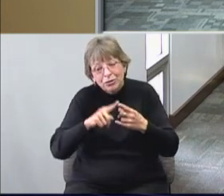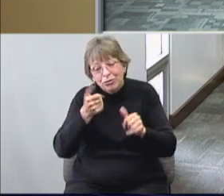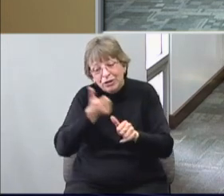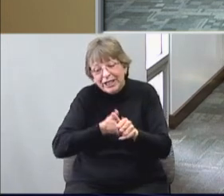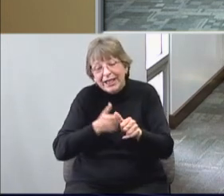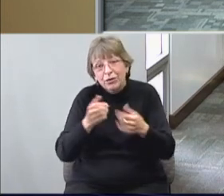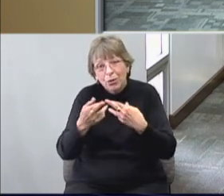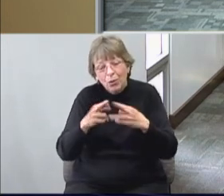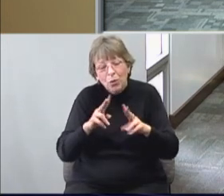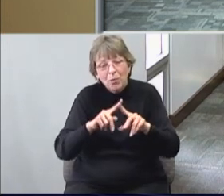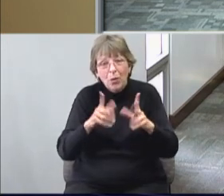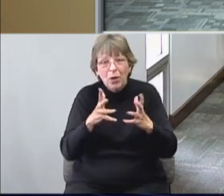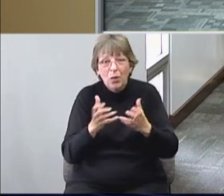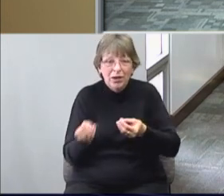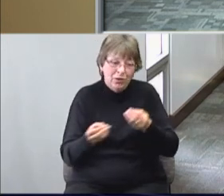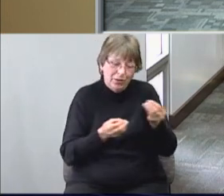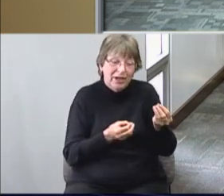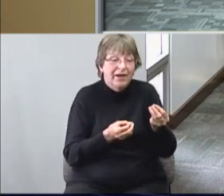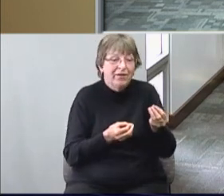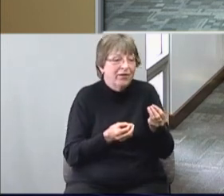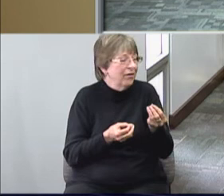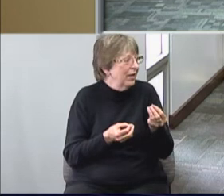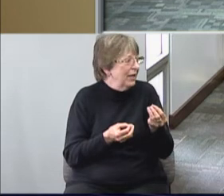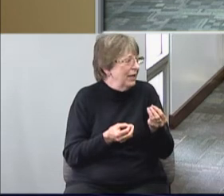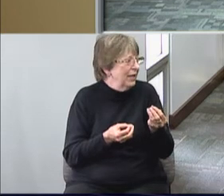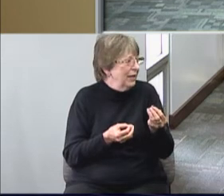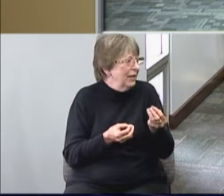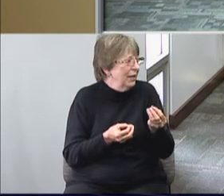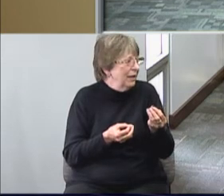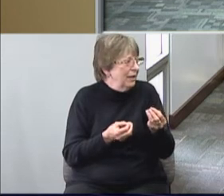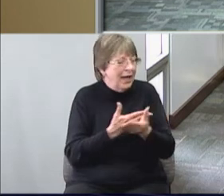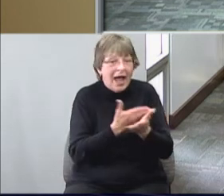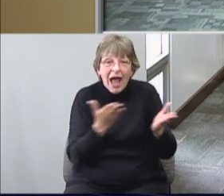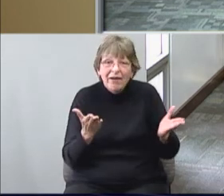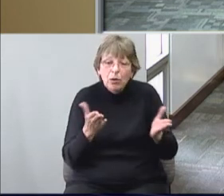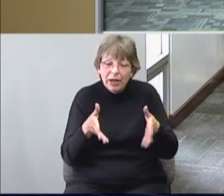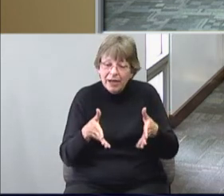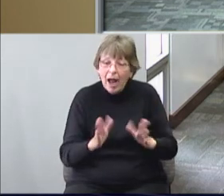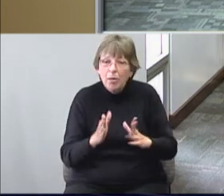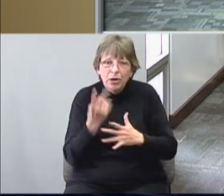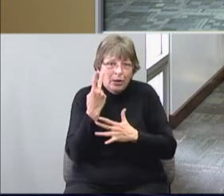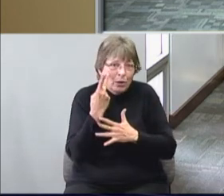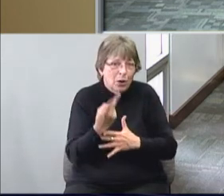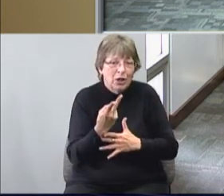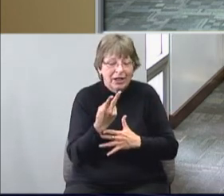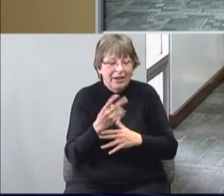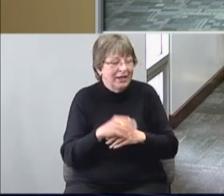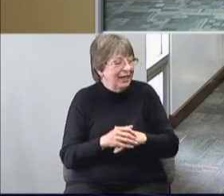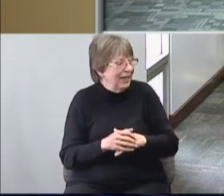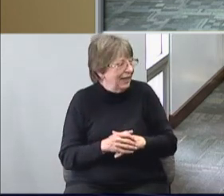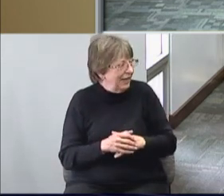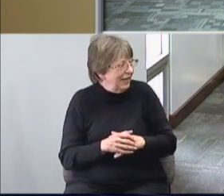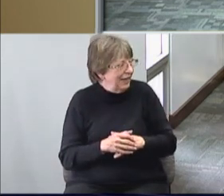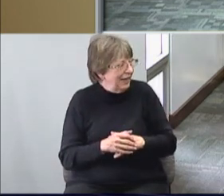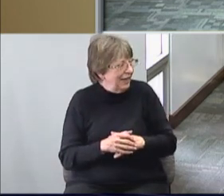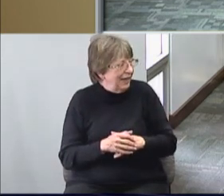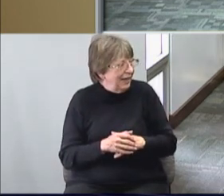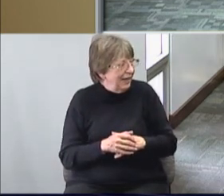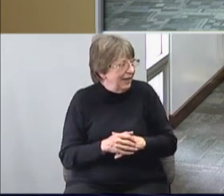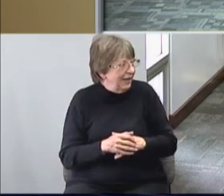give this, you all an opportunity to look at it and see that, this can be